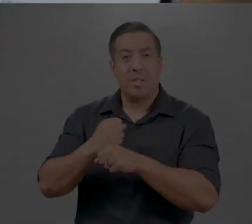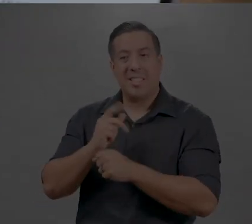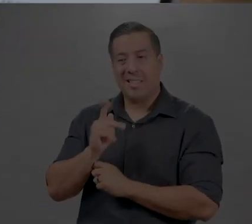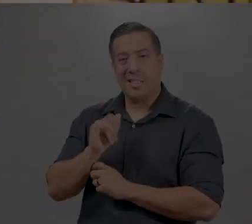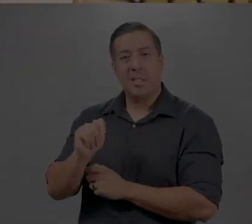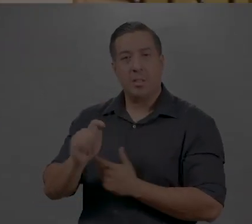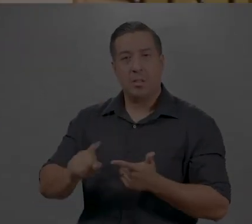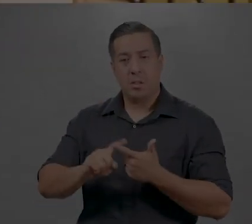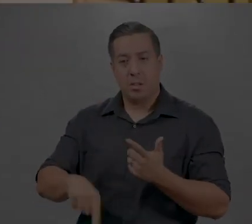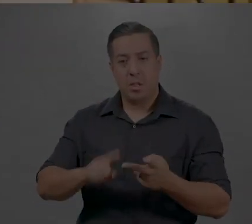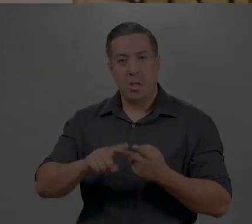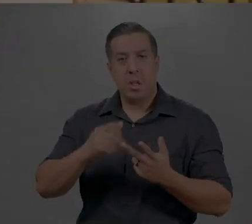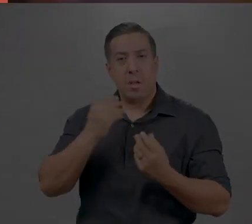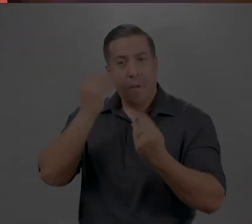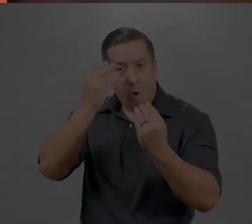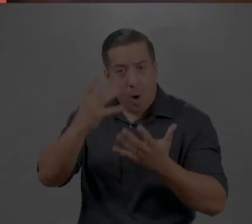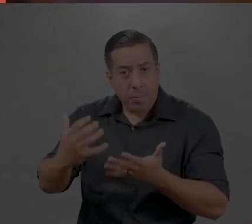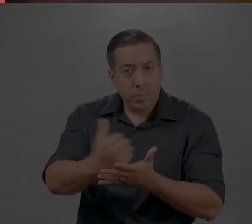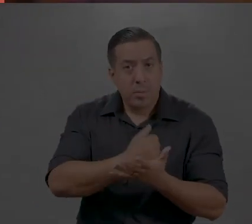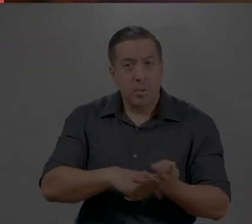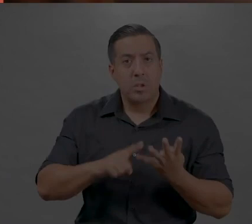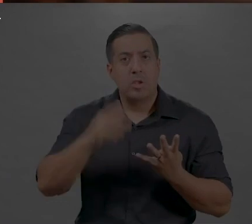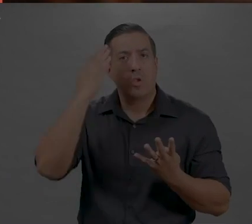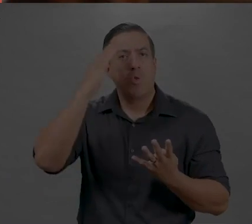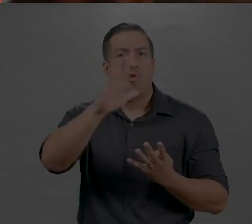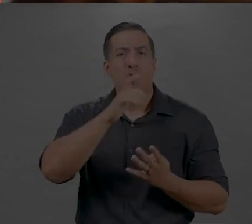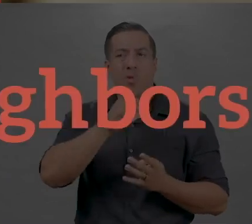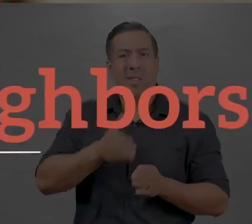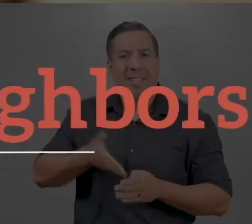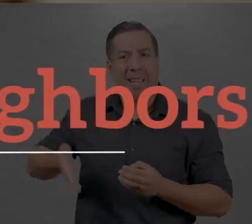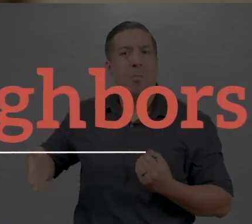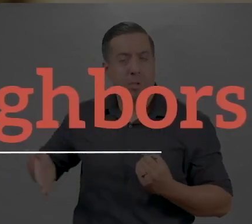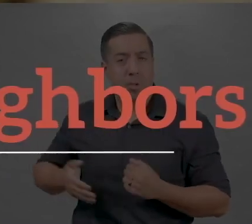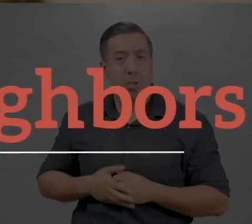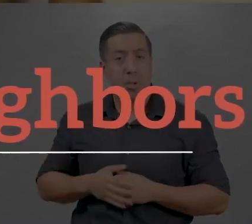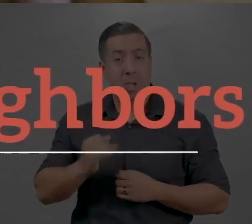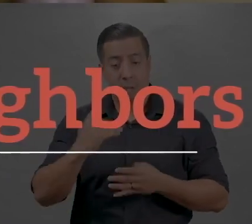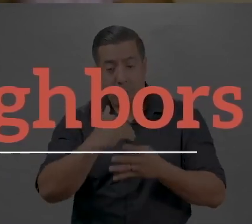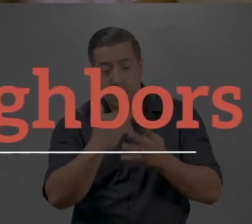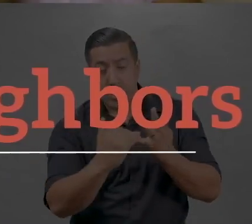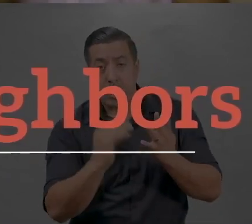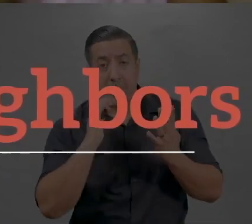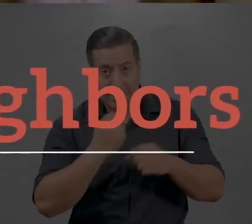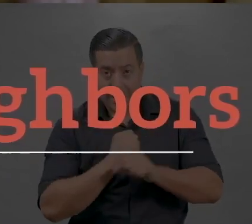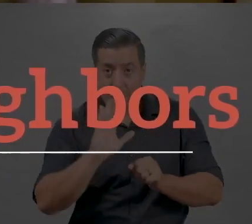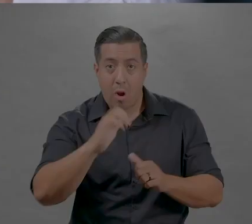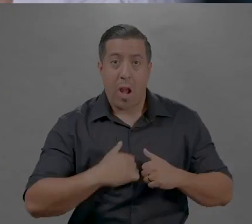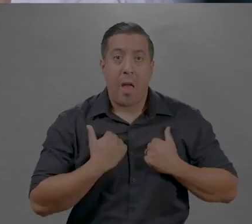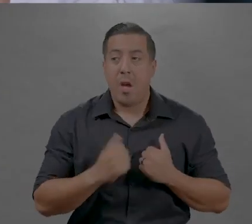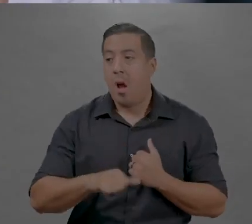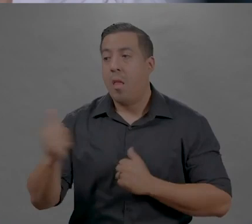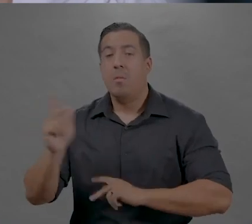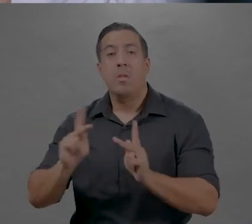plan, build a kit, stay informed, and know your neighbors. Taking these steps can